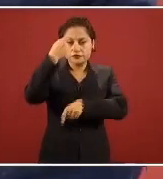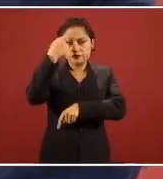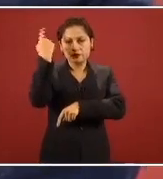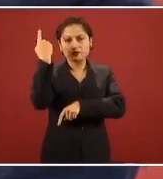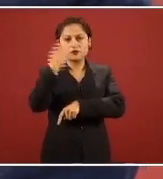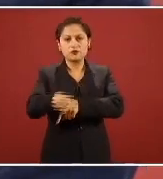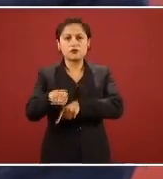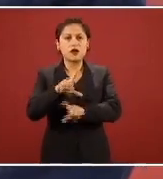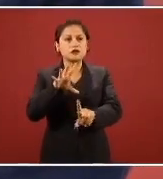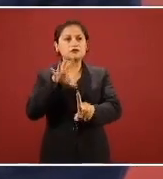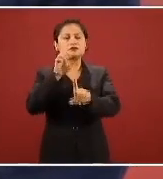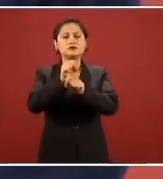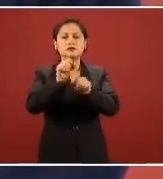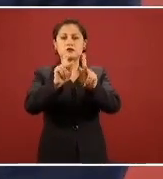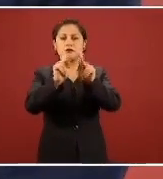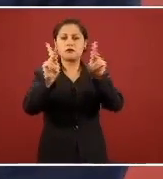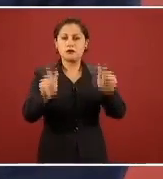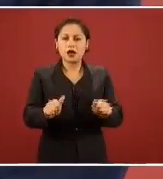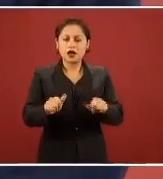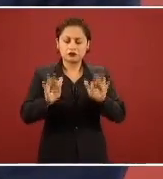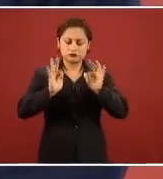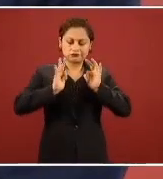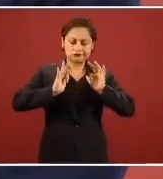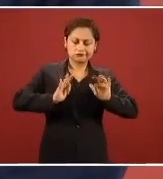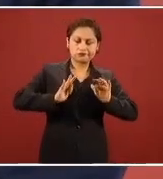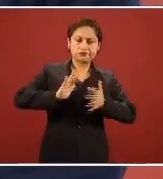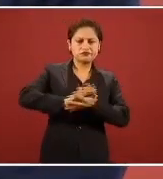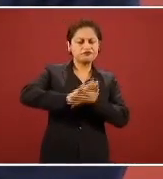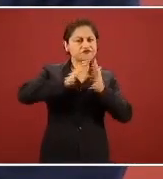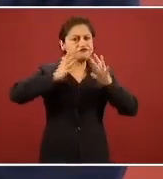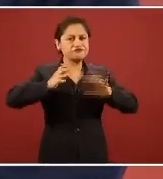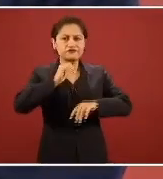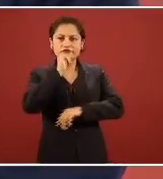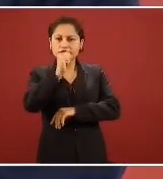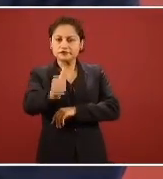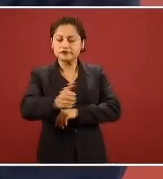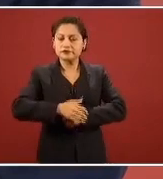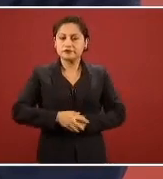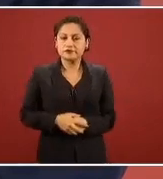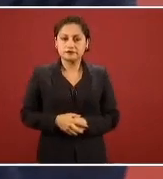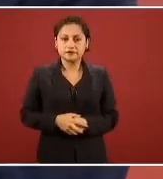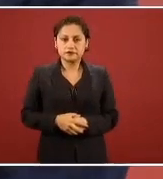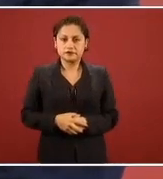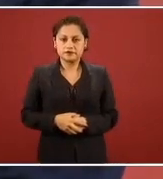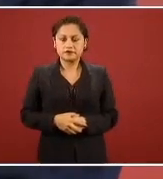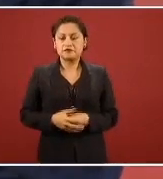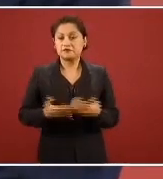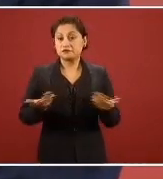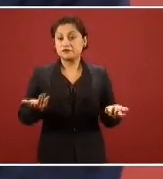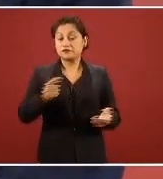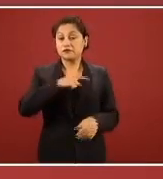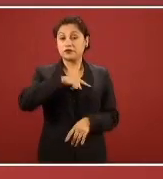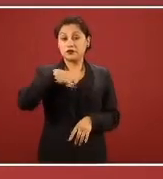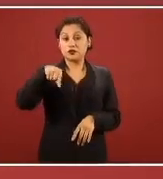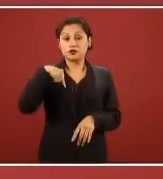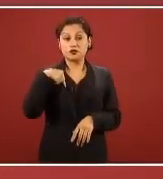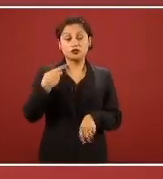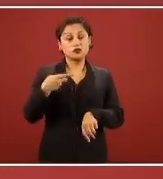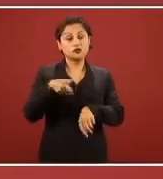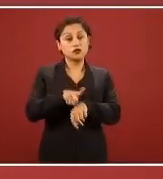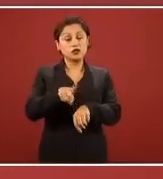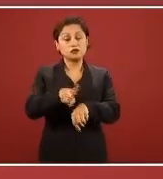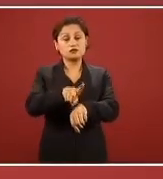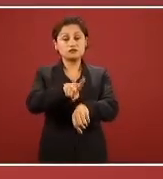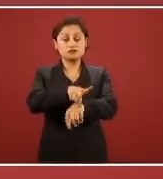every day to guarantee peace and tranquility so there not be violence. Estamos and atendiendo we